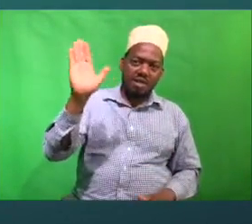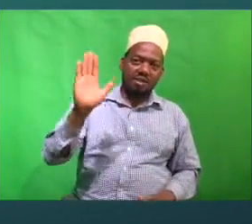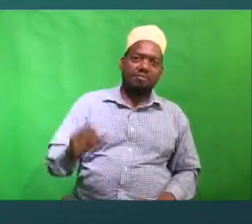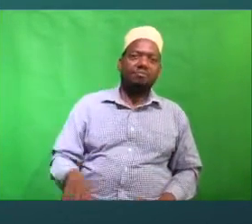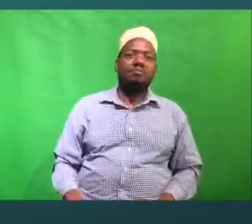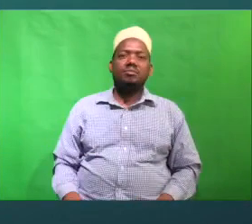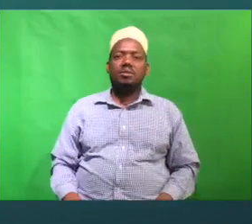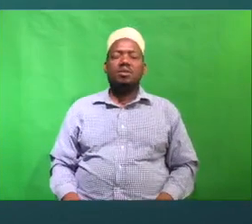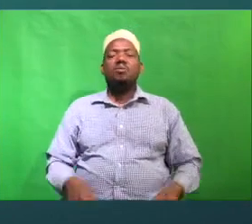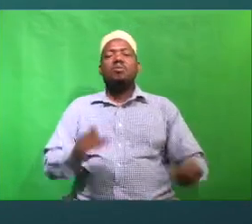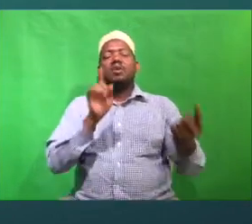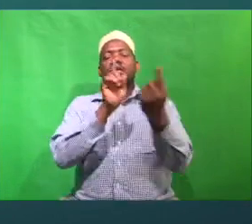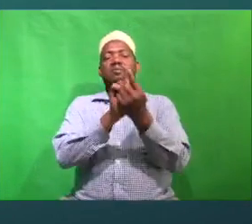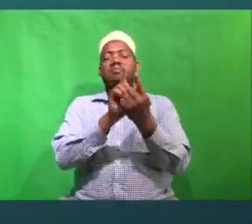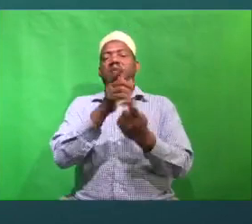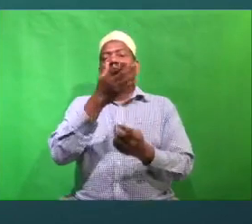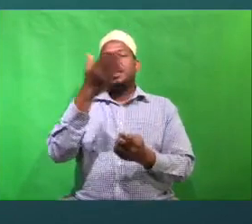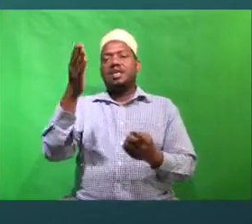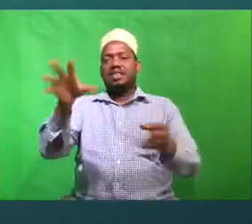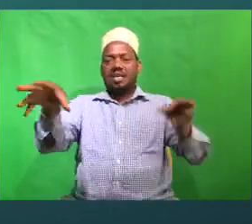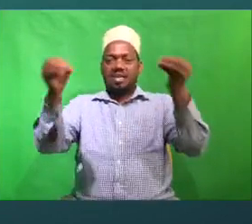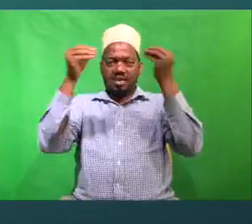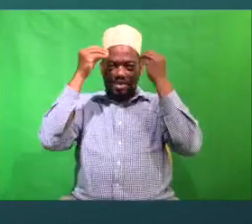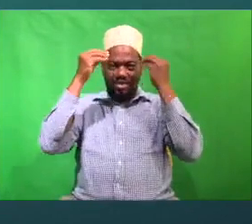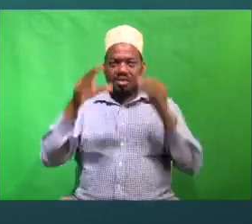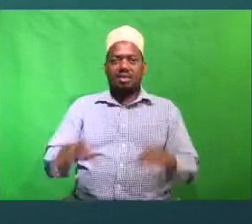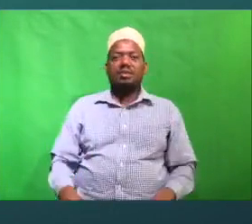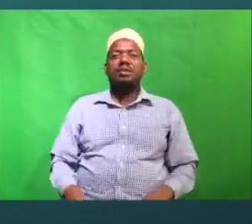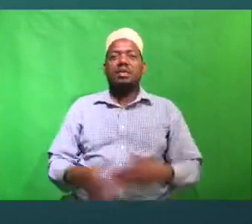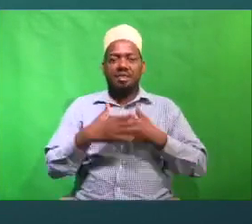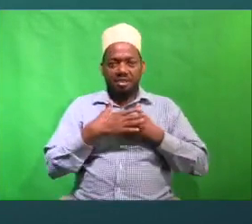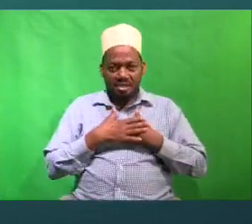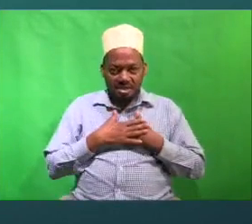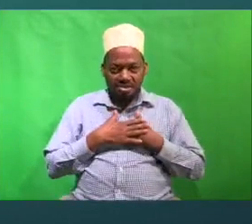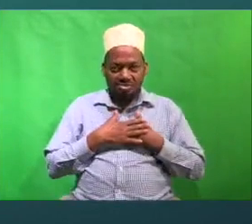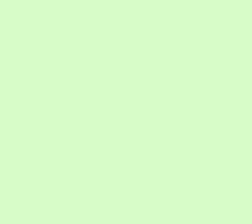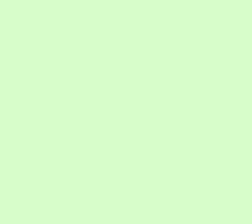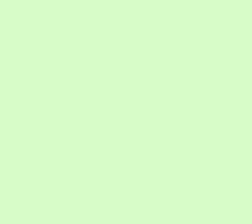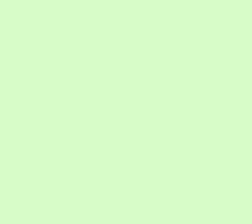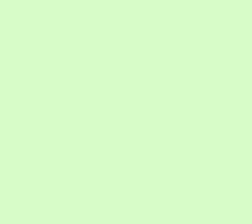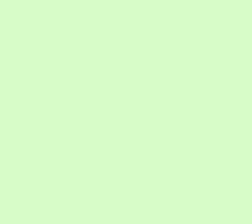bye-bye. We can meet in next lessons. Thank you.